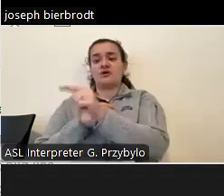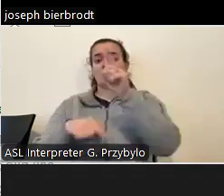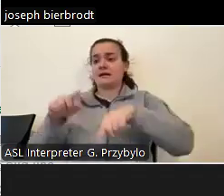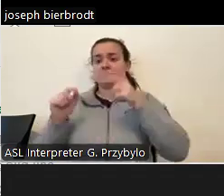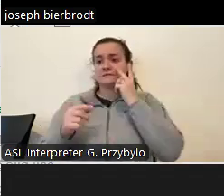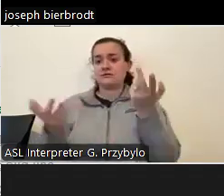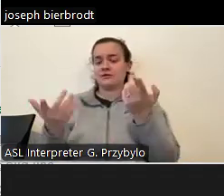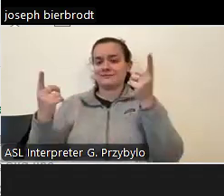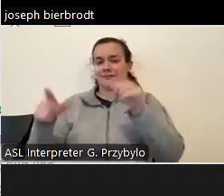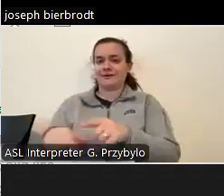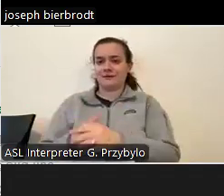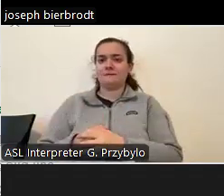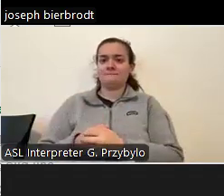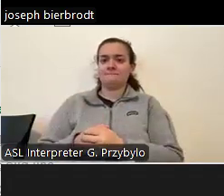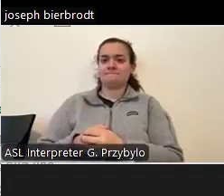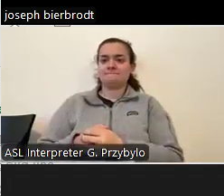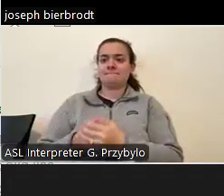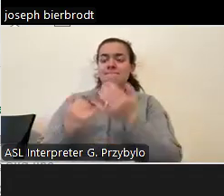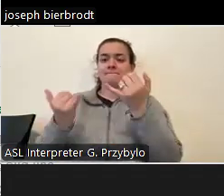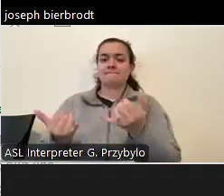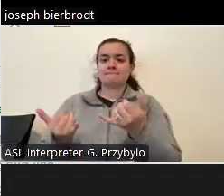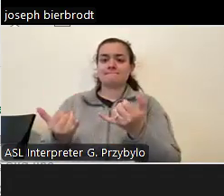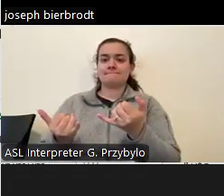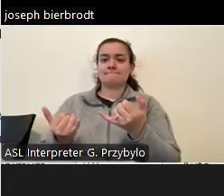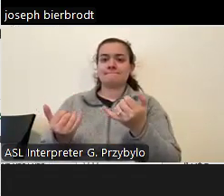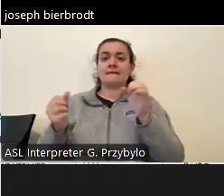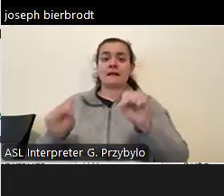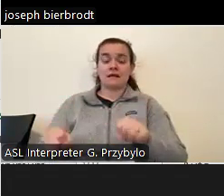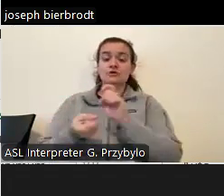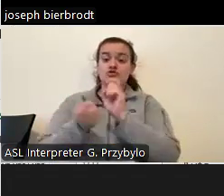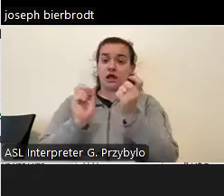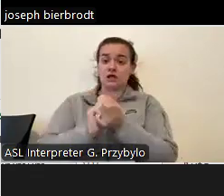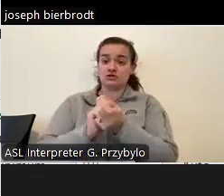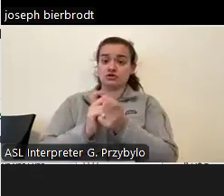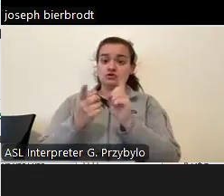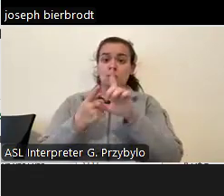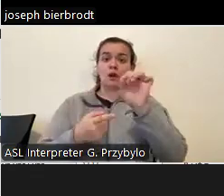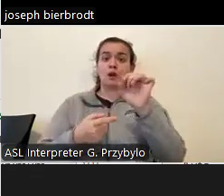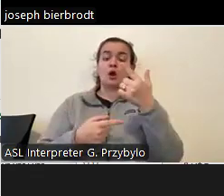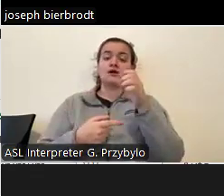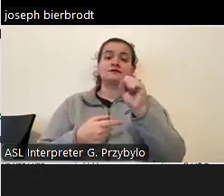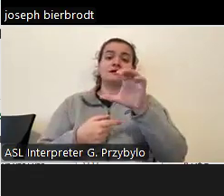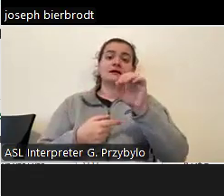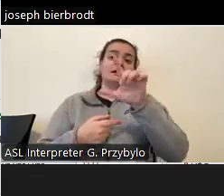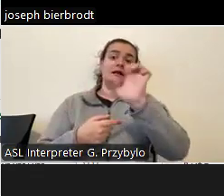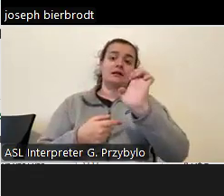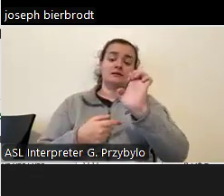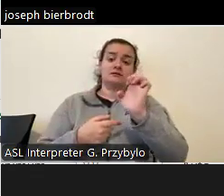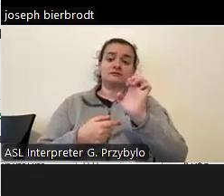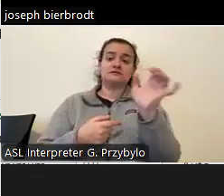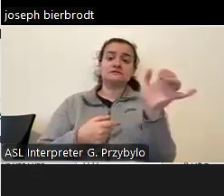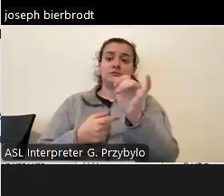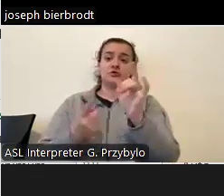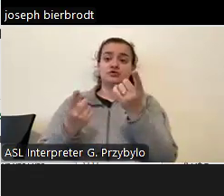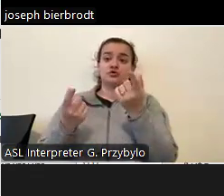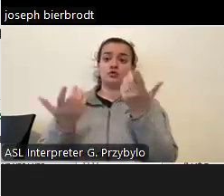on. Now, I can change this to a log scale, very similar to what I did on